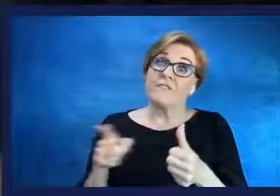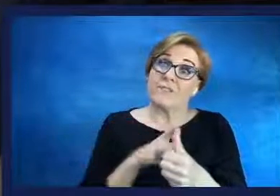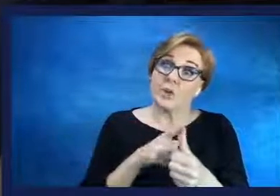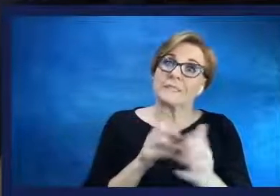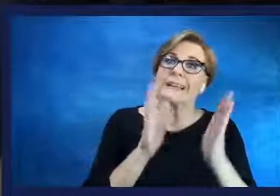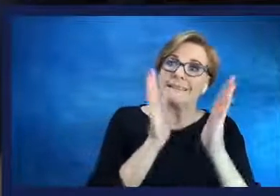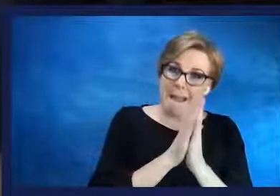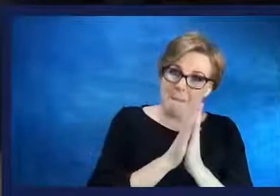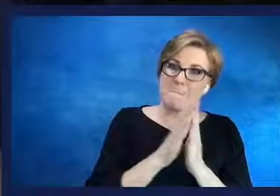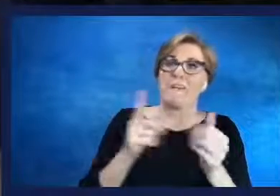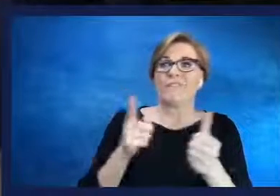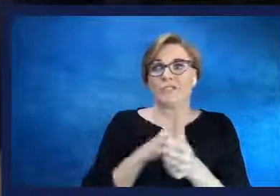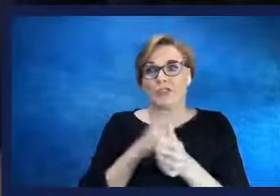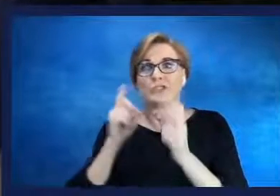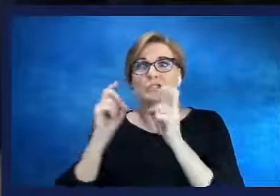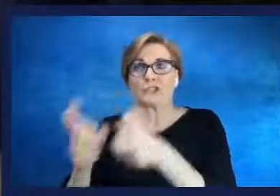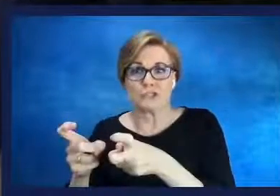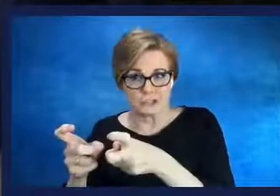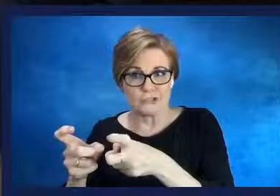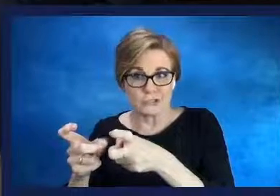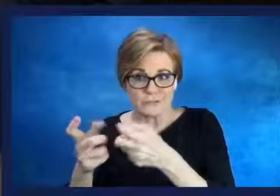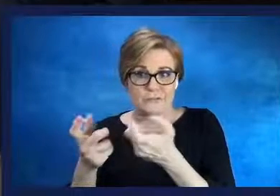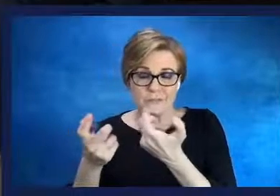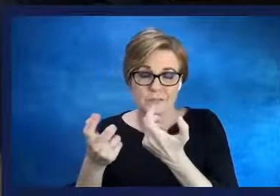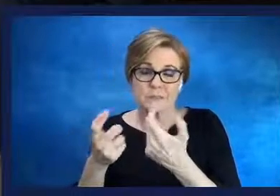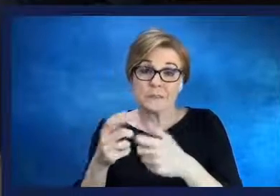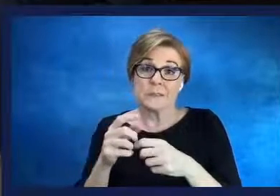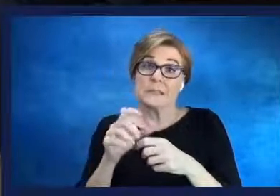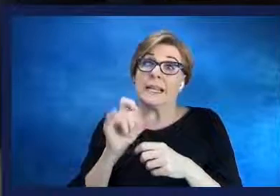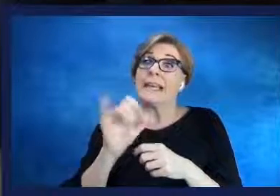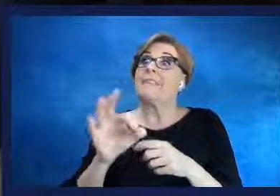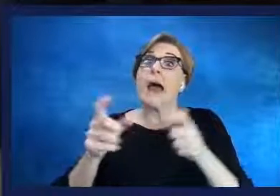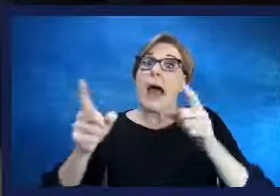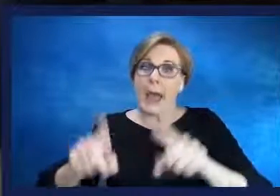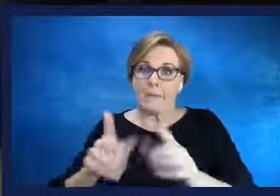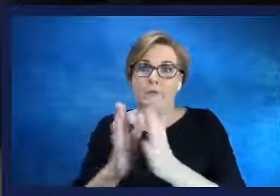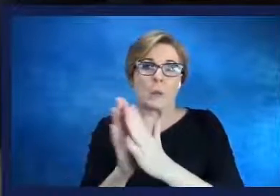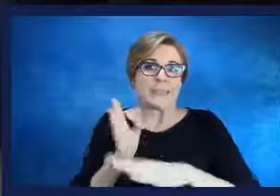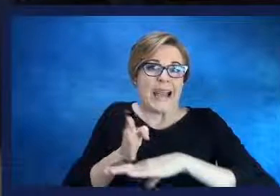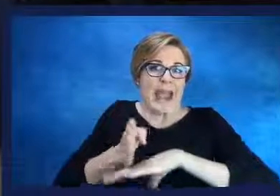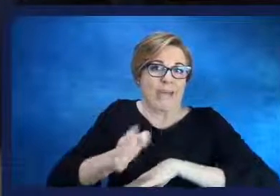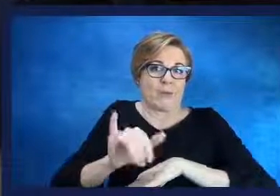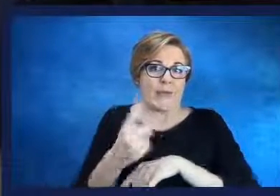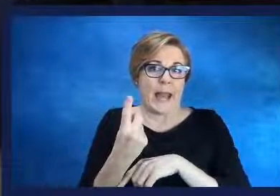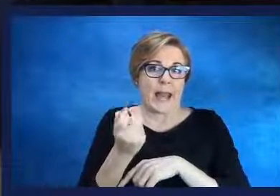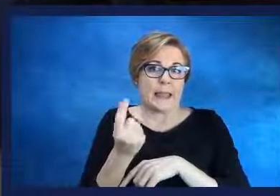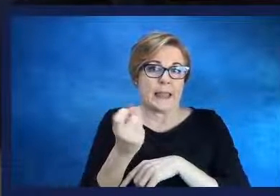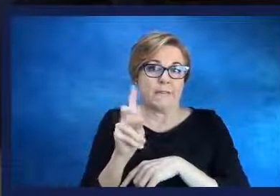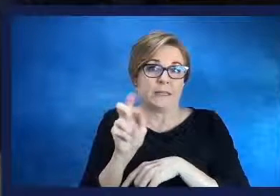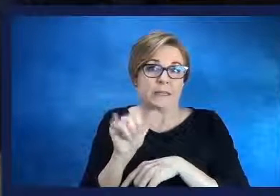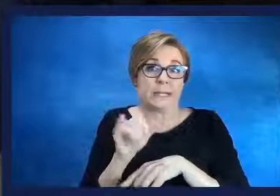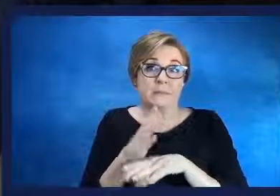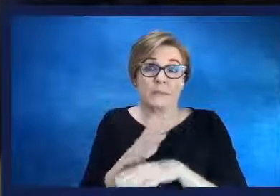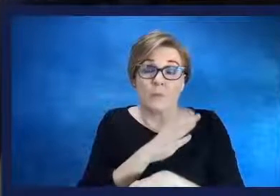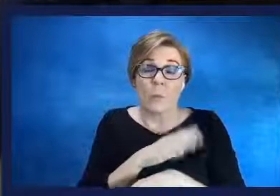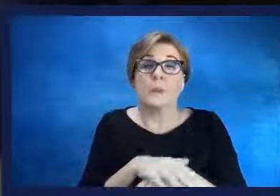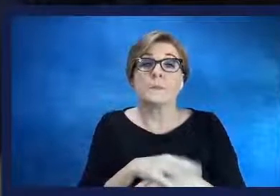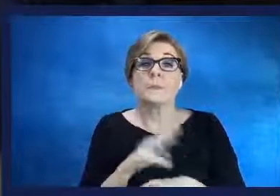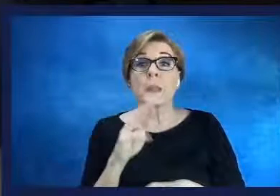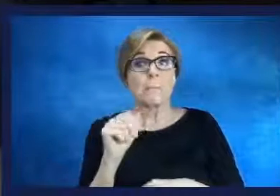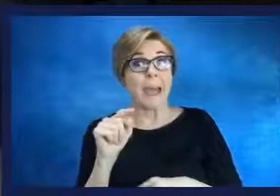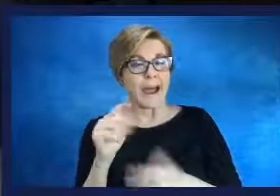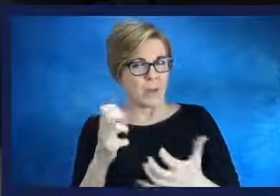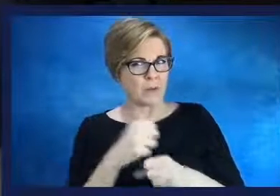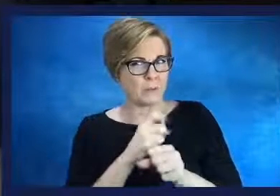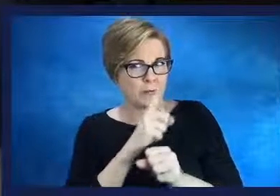that 11th day before election day. And to make sure I understand it, if someone was interested in participating in one of